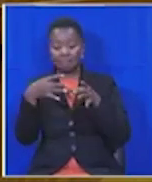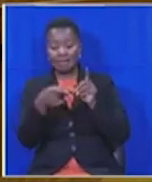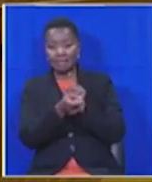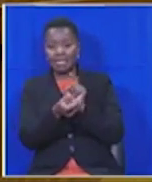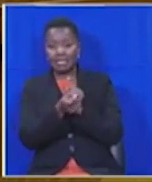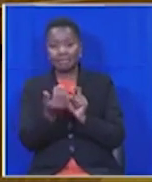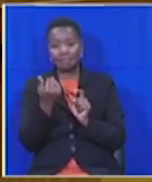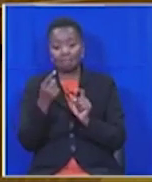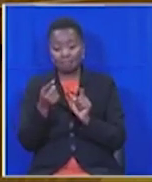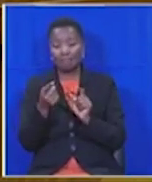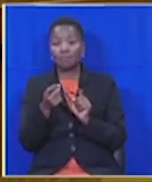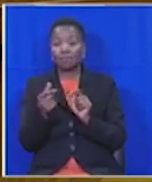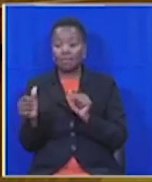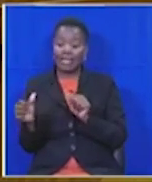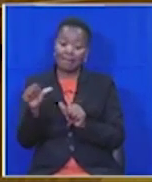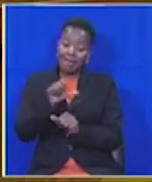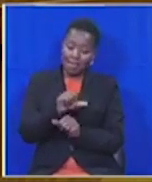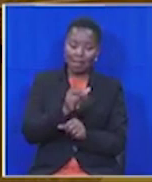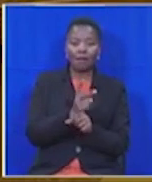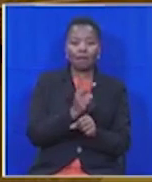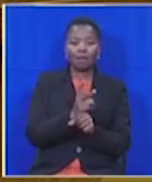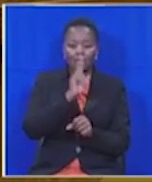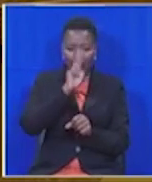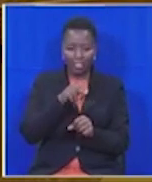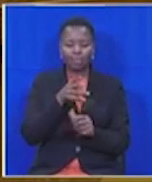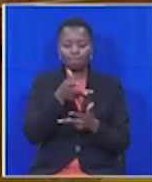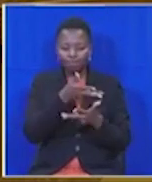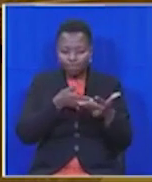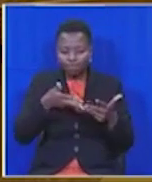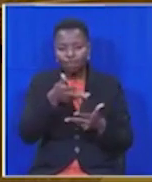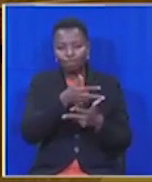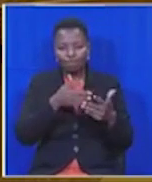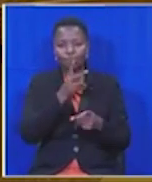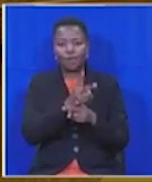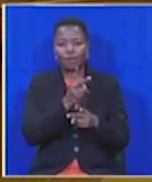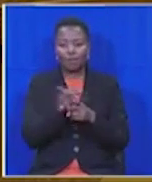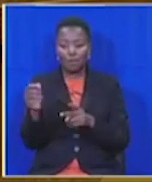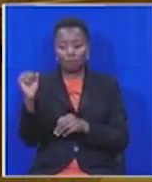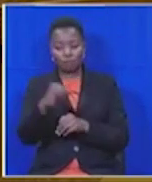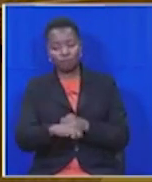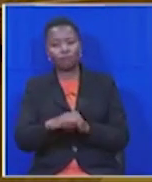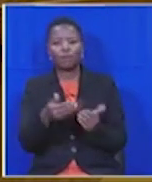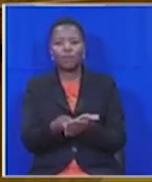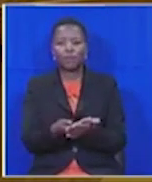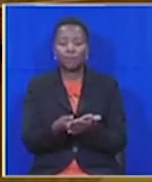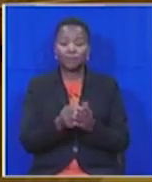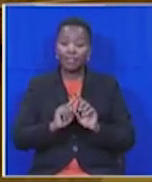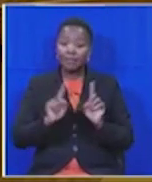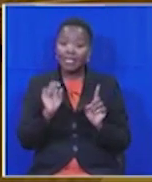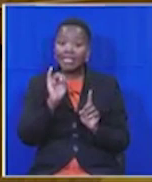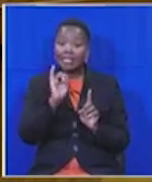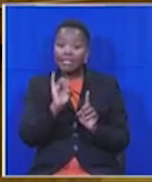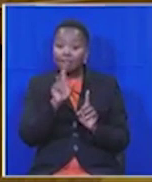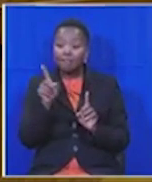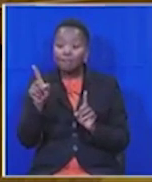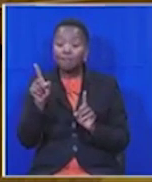will go back to the Rules Committee and try to persuade us to agree with them. Unless they present very